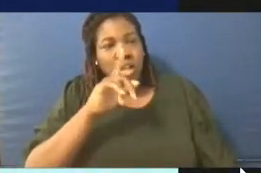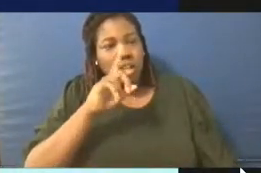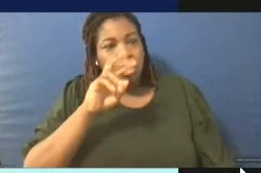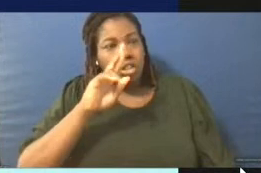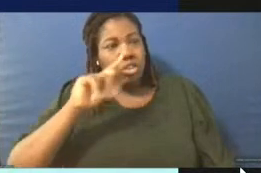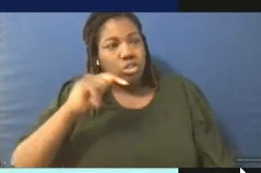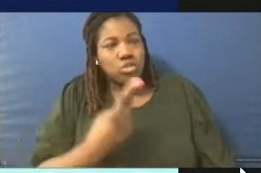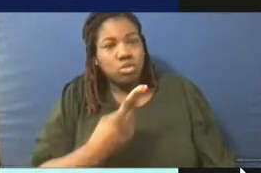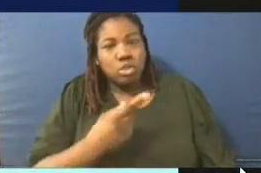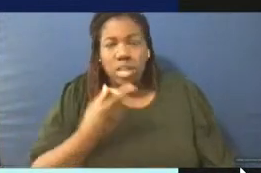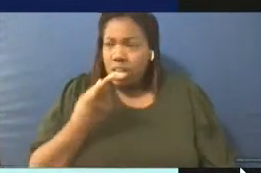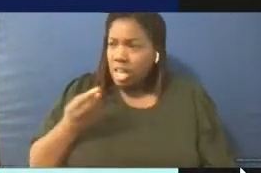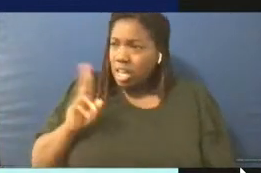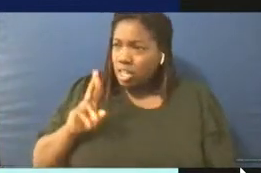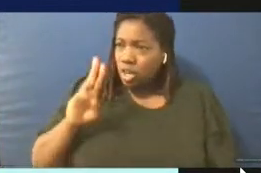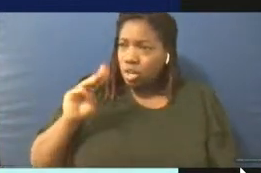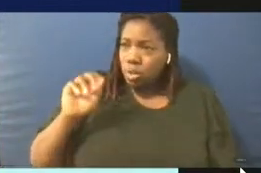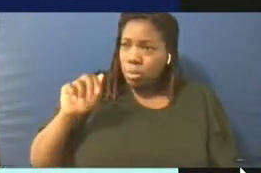Dr. Martinez, did you have a comment?